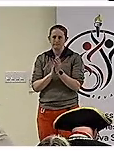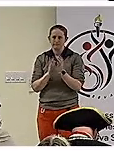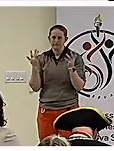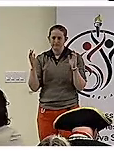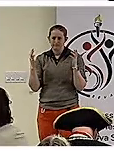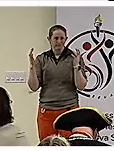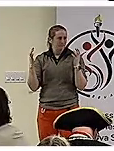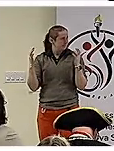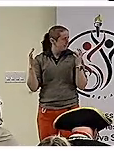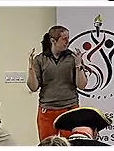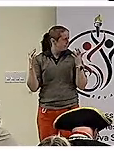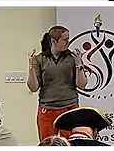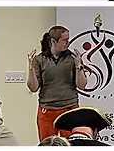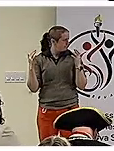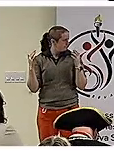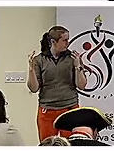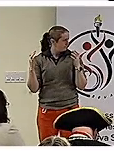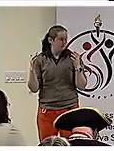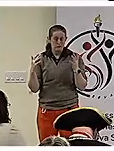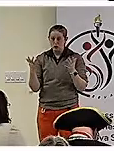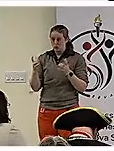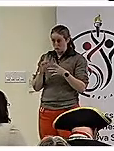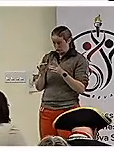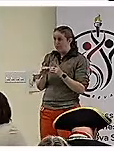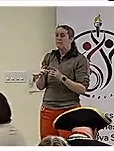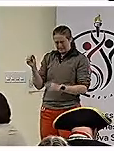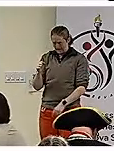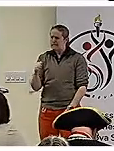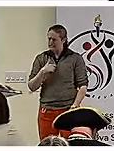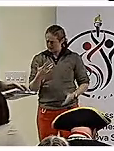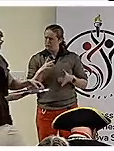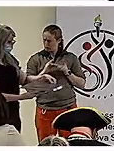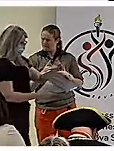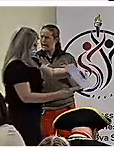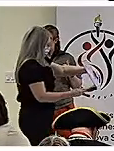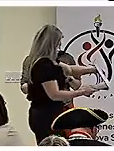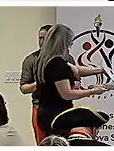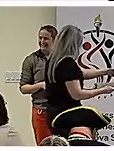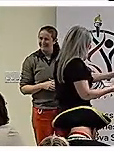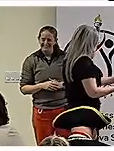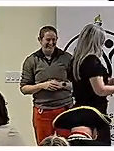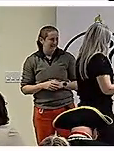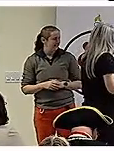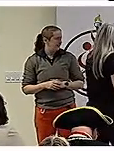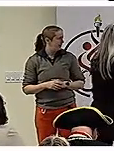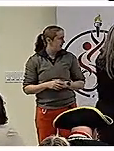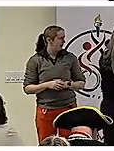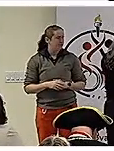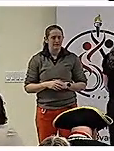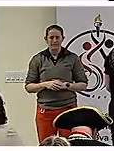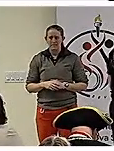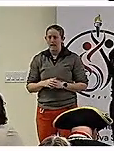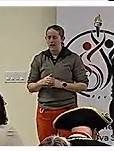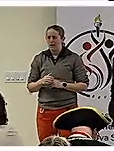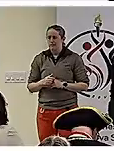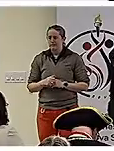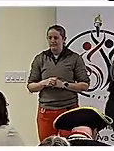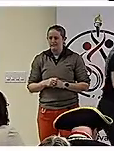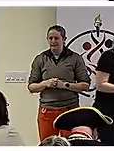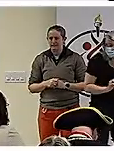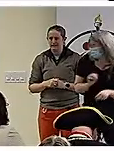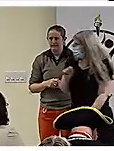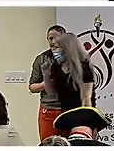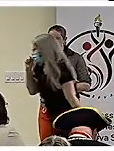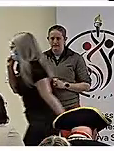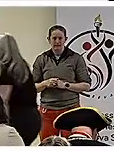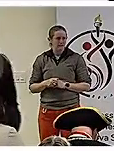Yes, I would like to say a few words. I do have a probably more than a few words, but in